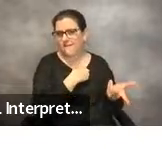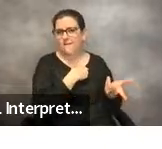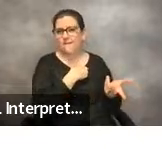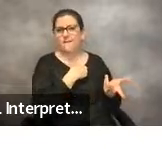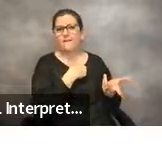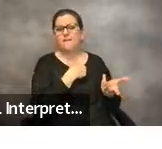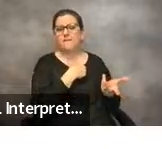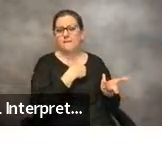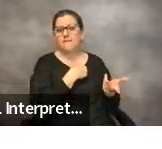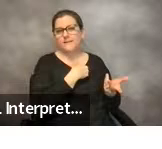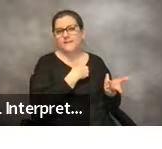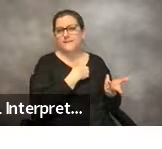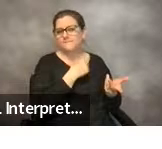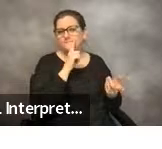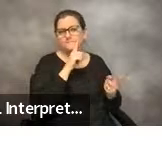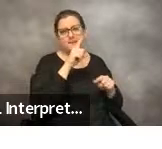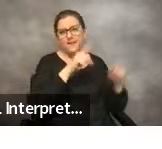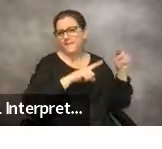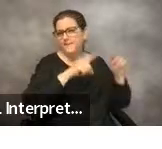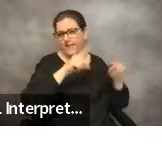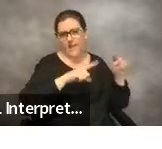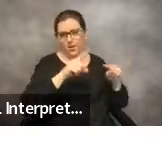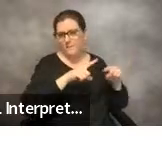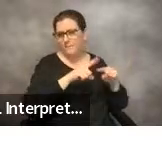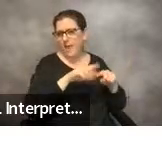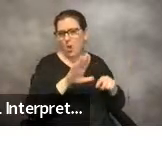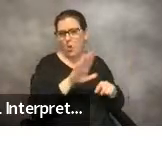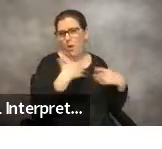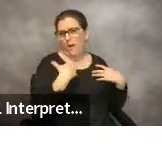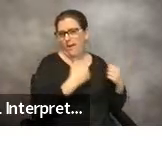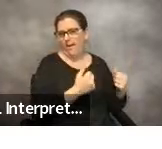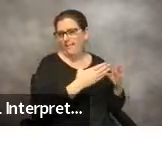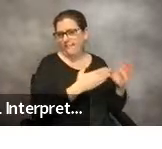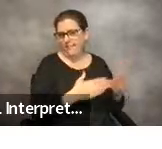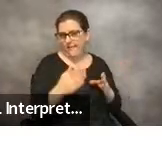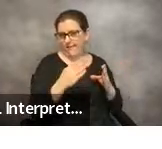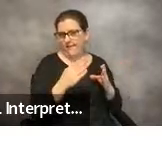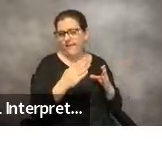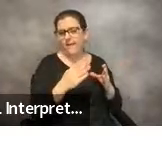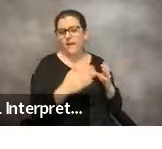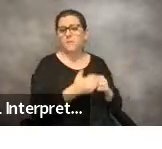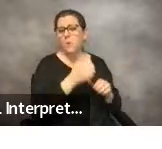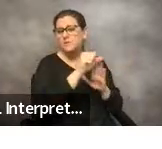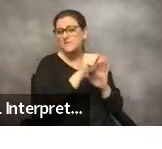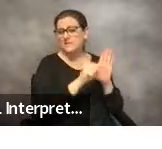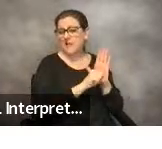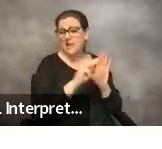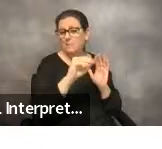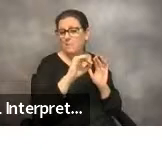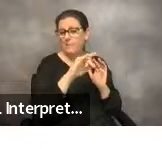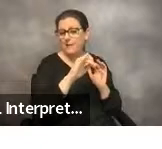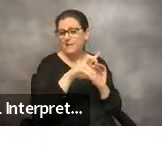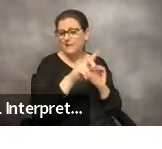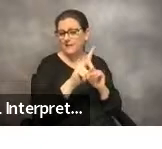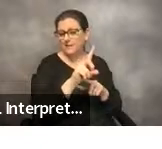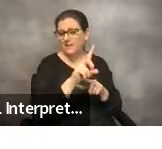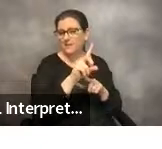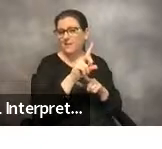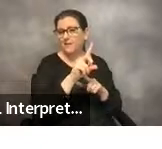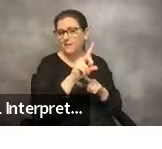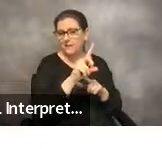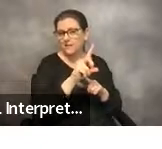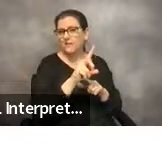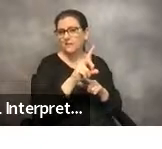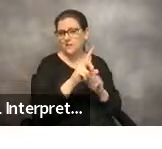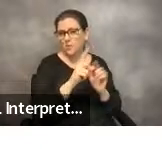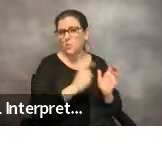it will vary on health plan. Most state Medicaid programs